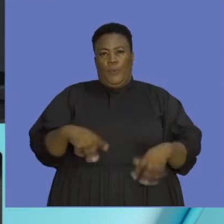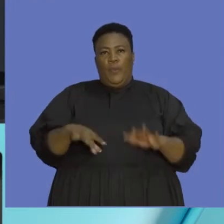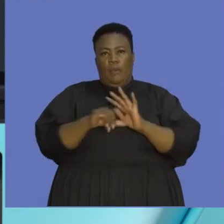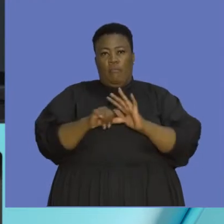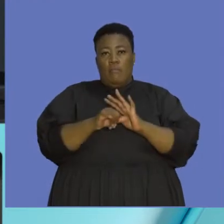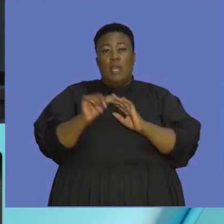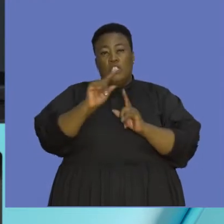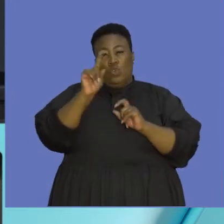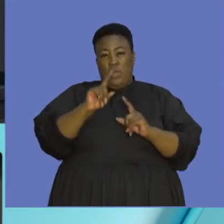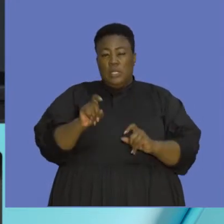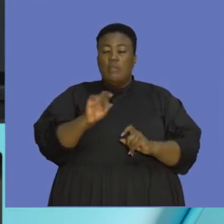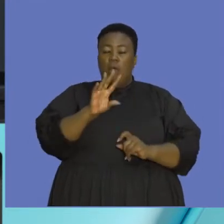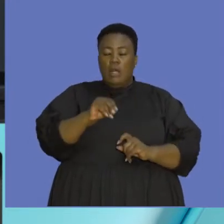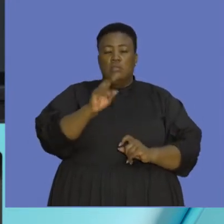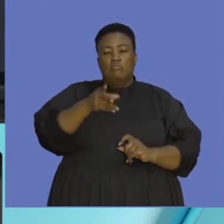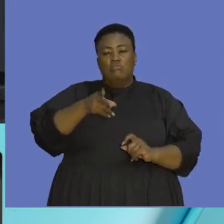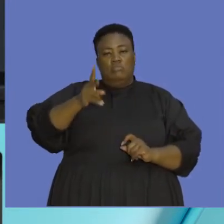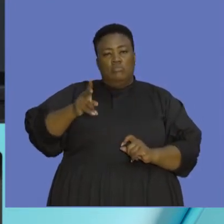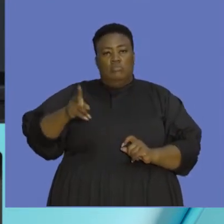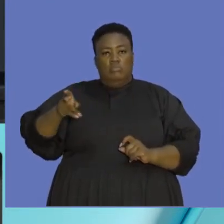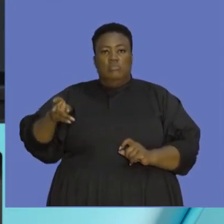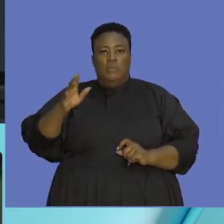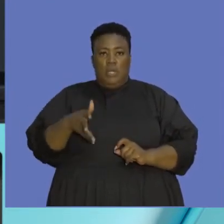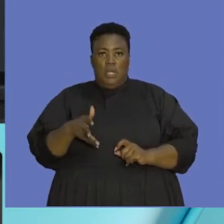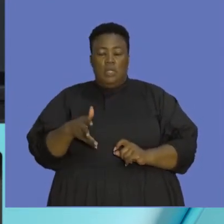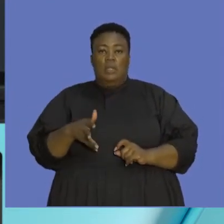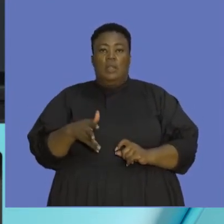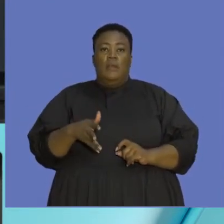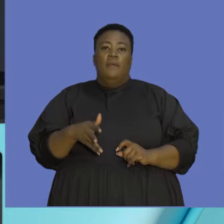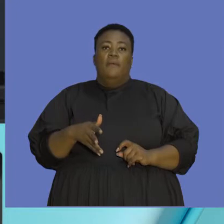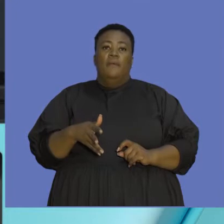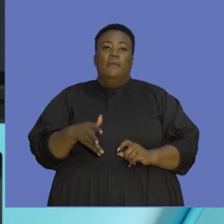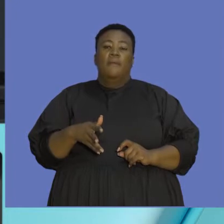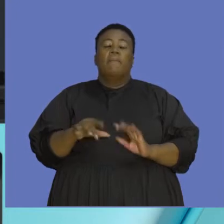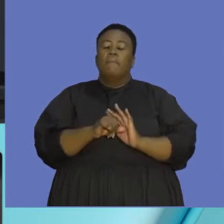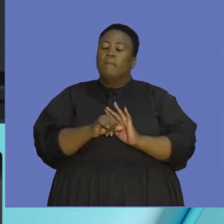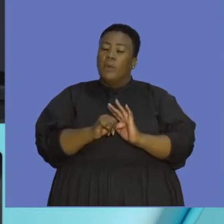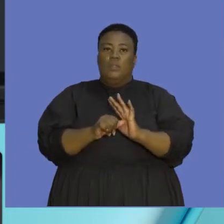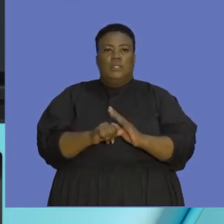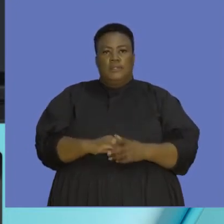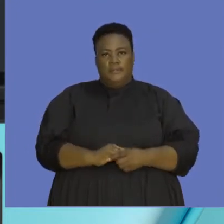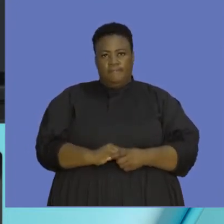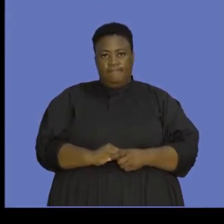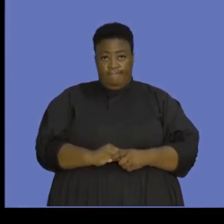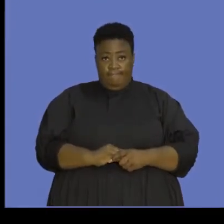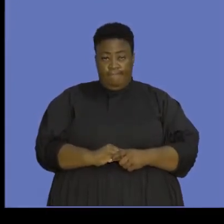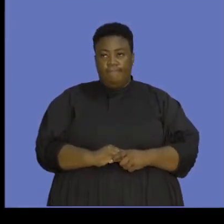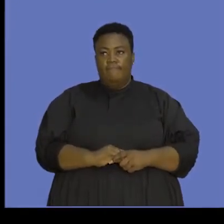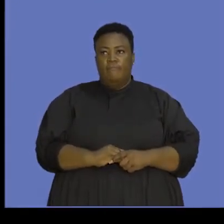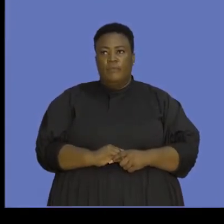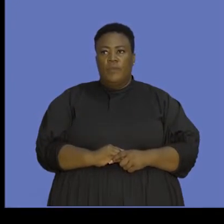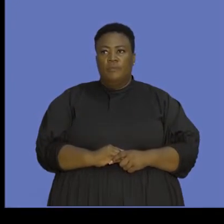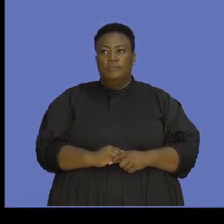and over and over and over again. It's very, very, very, very important. Okay, so let's put